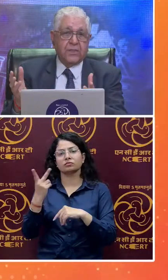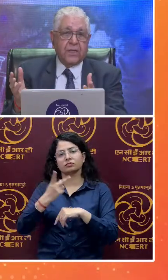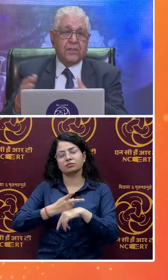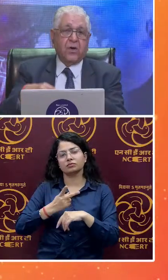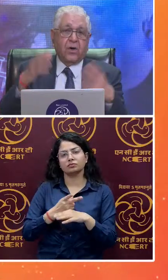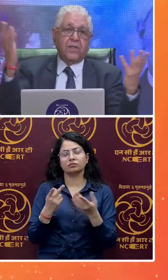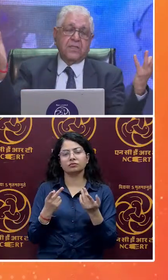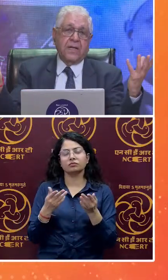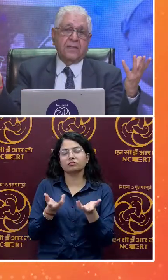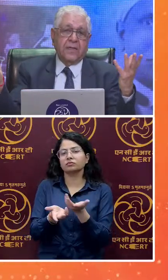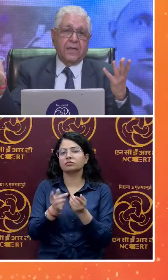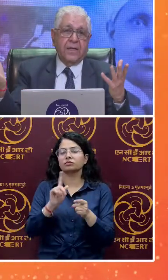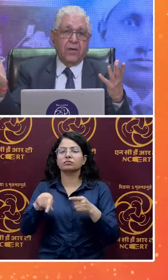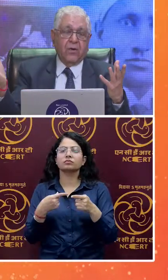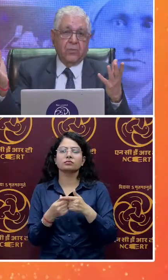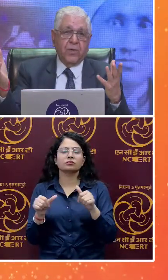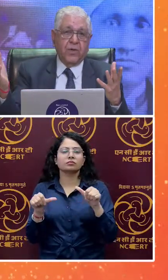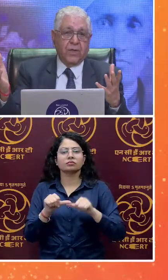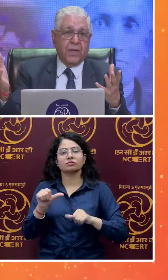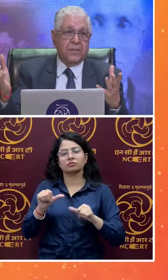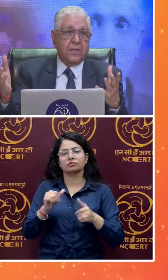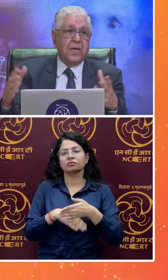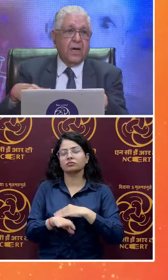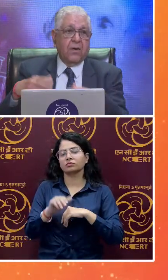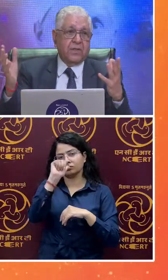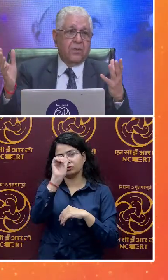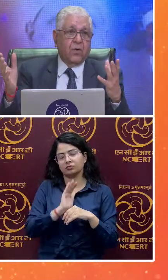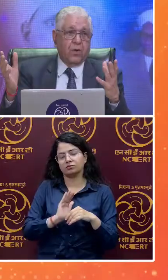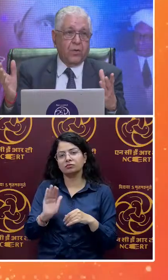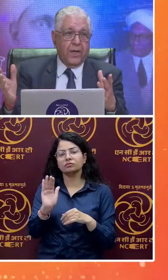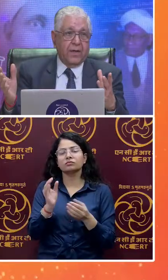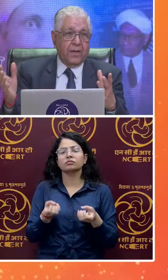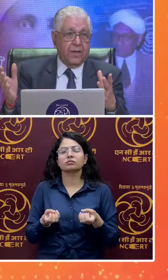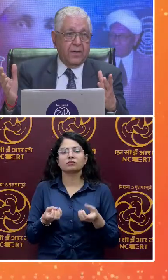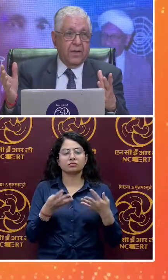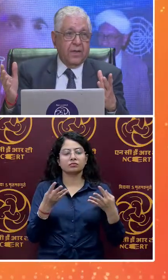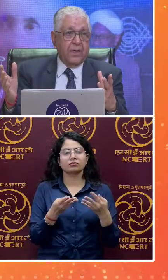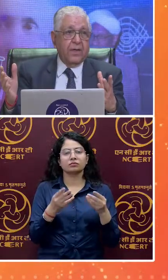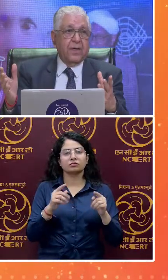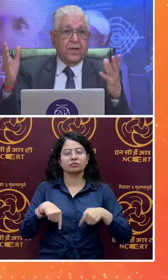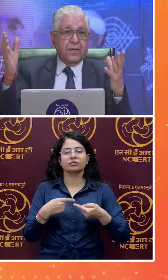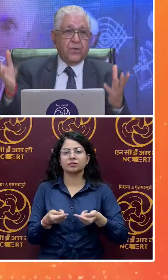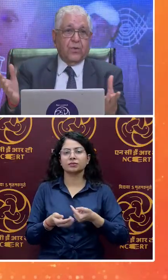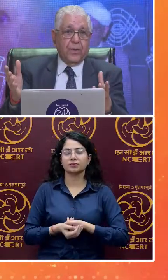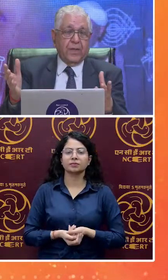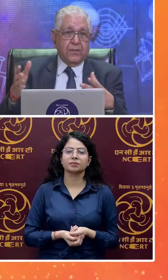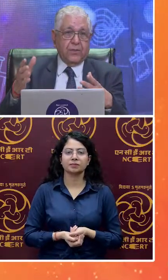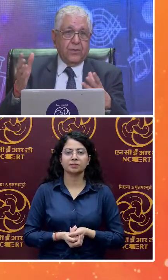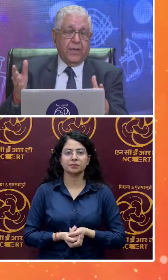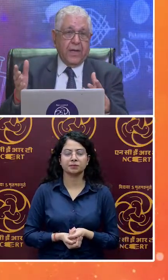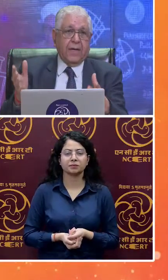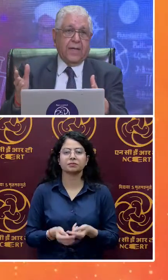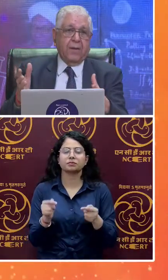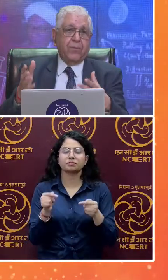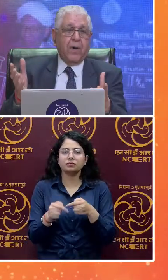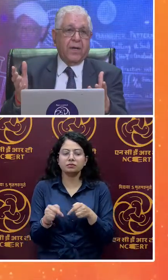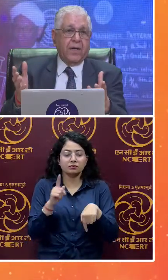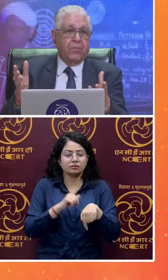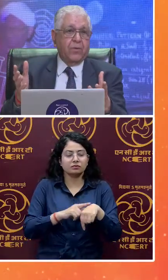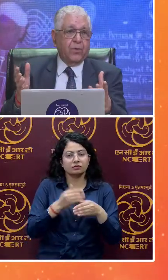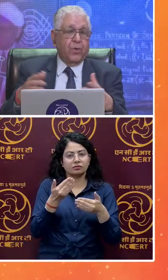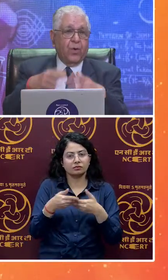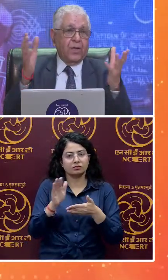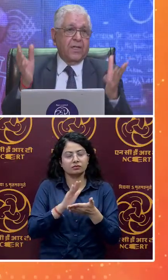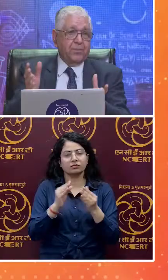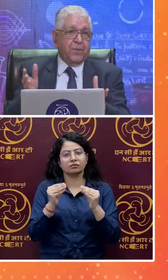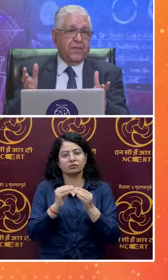to discuss how the science in India ought to be organized after the war would end. So, it is during that time Bhabha came